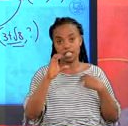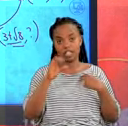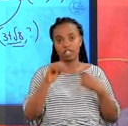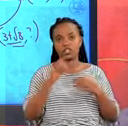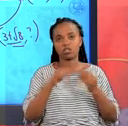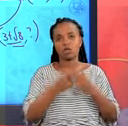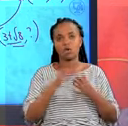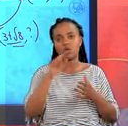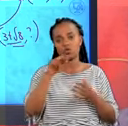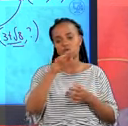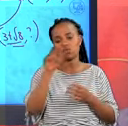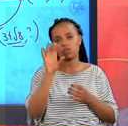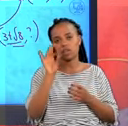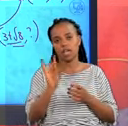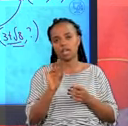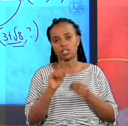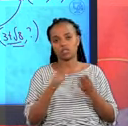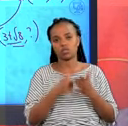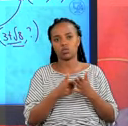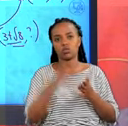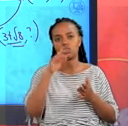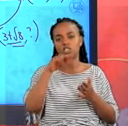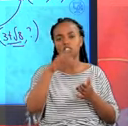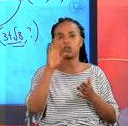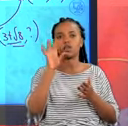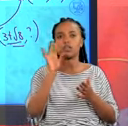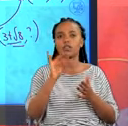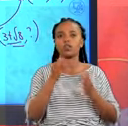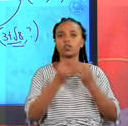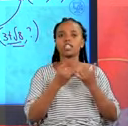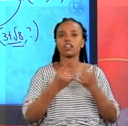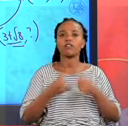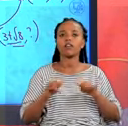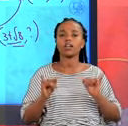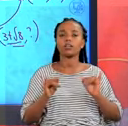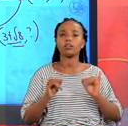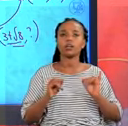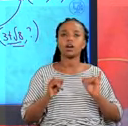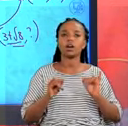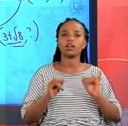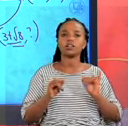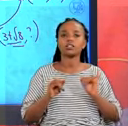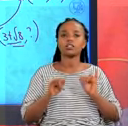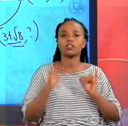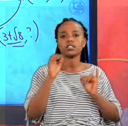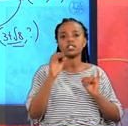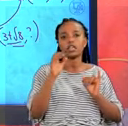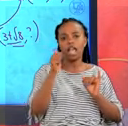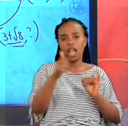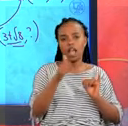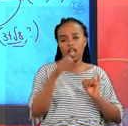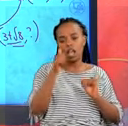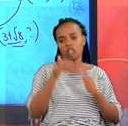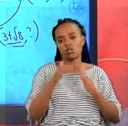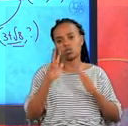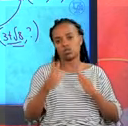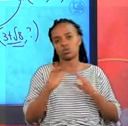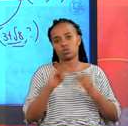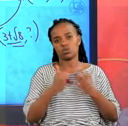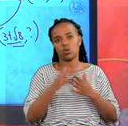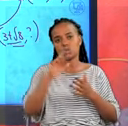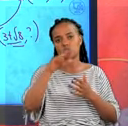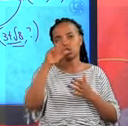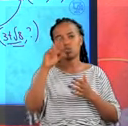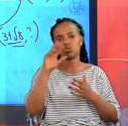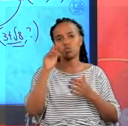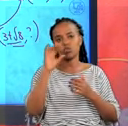is square root of 8. So the eccentricity is square root of 8 divided by A3. So the eccentricity